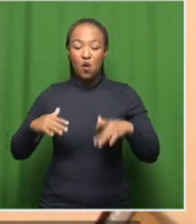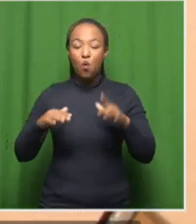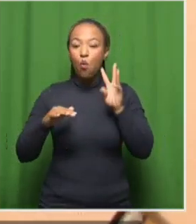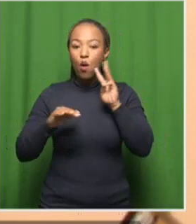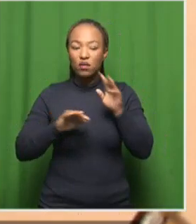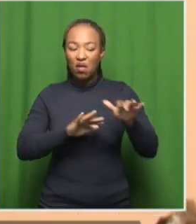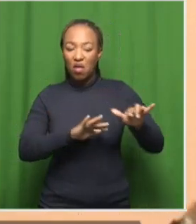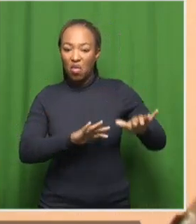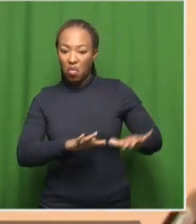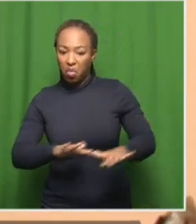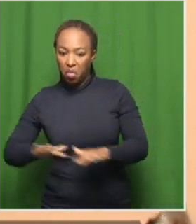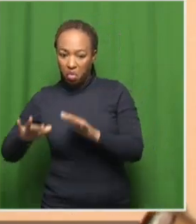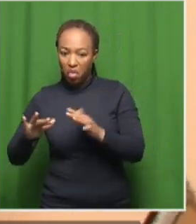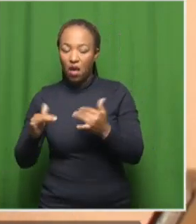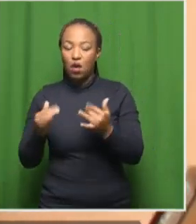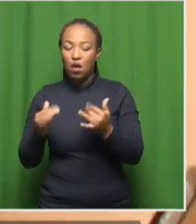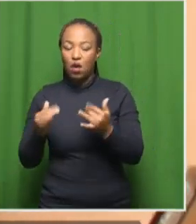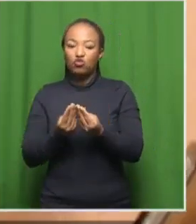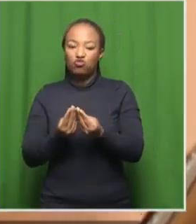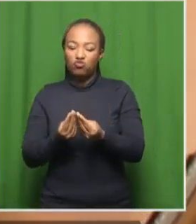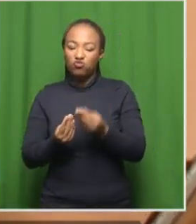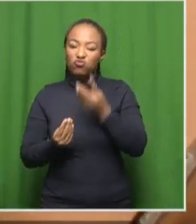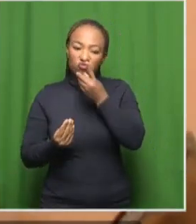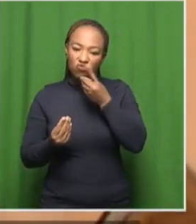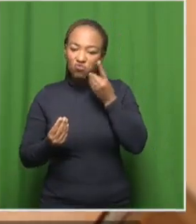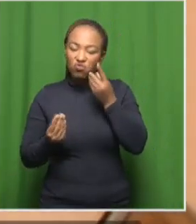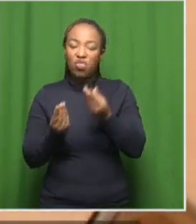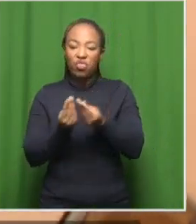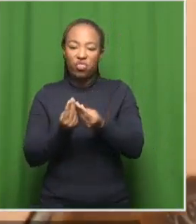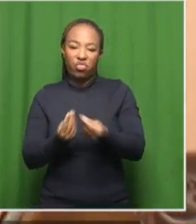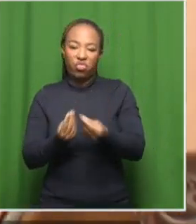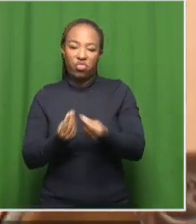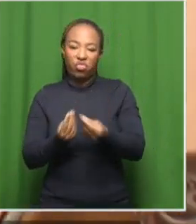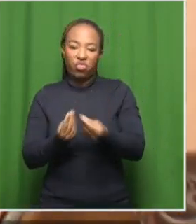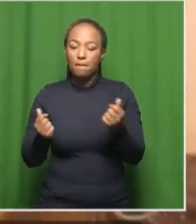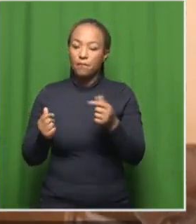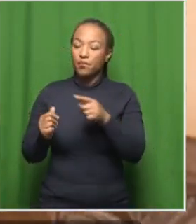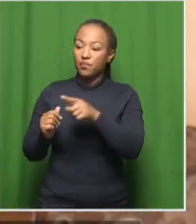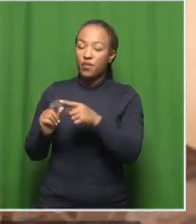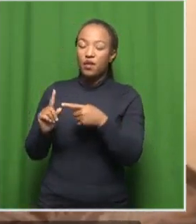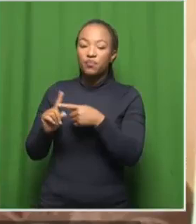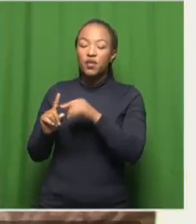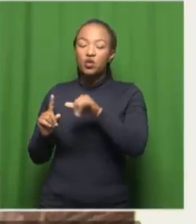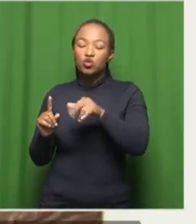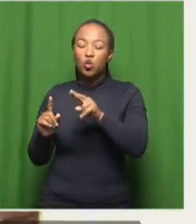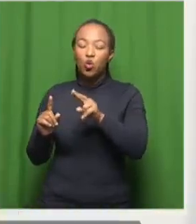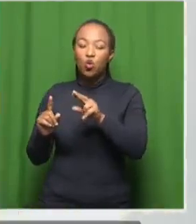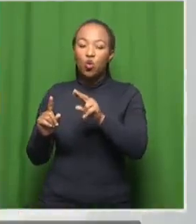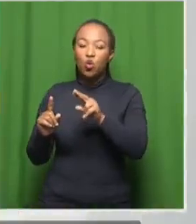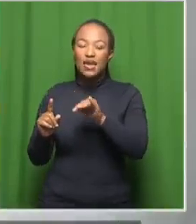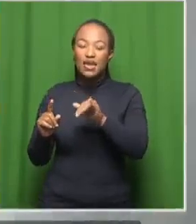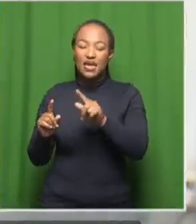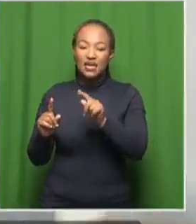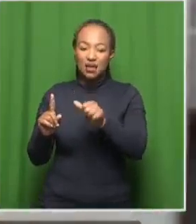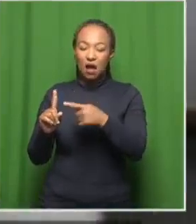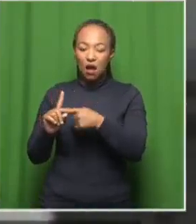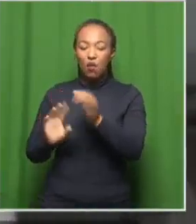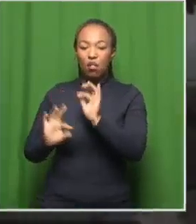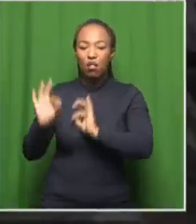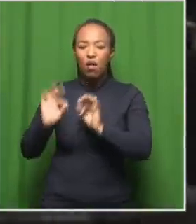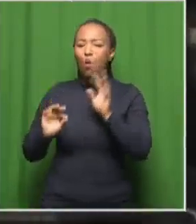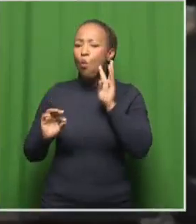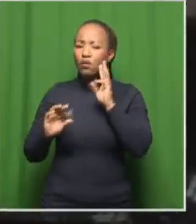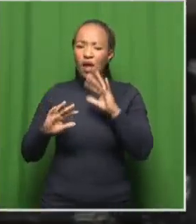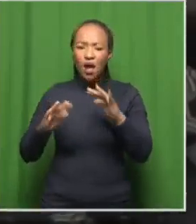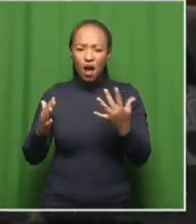it's dry now, and I'll speak to Jonita Sakina shortly to tell you exactly how they managed to really take out the water that was running in